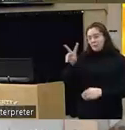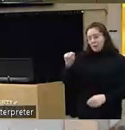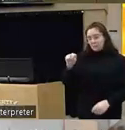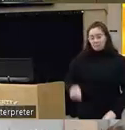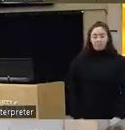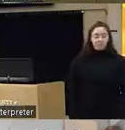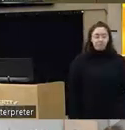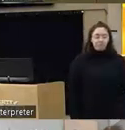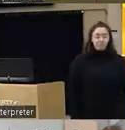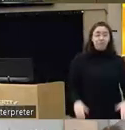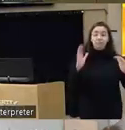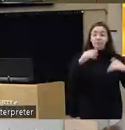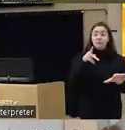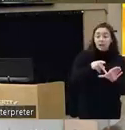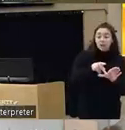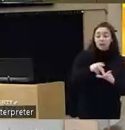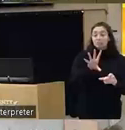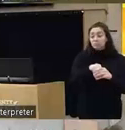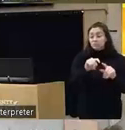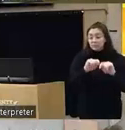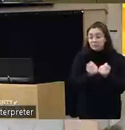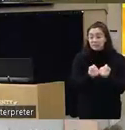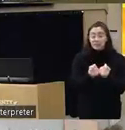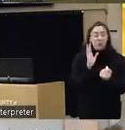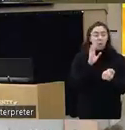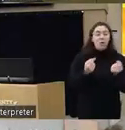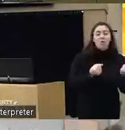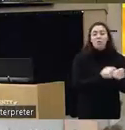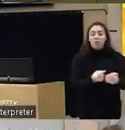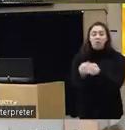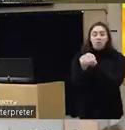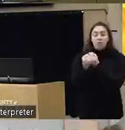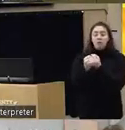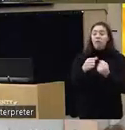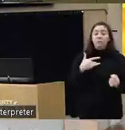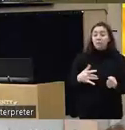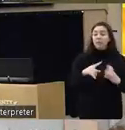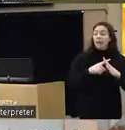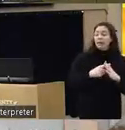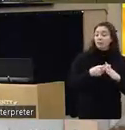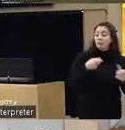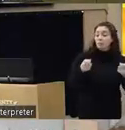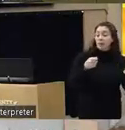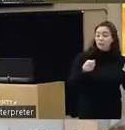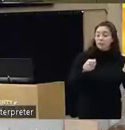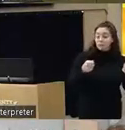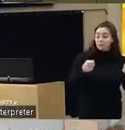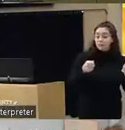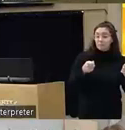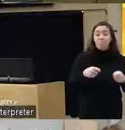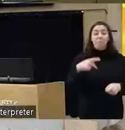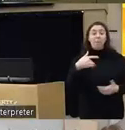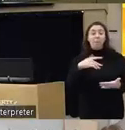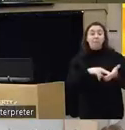and the team generally support practices in doing initial management. So the thought is that primary care providers